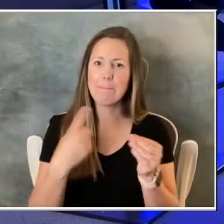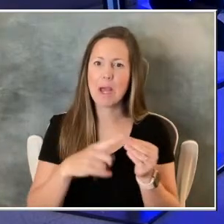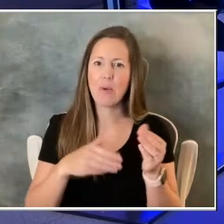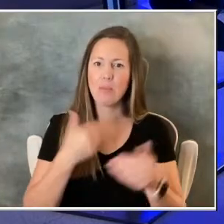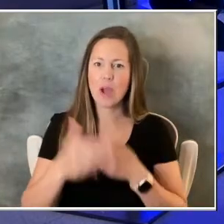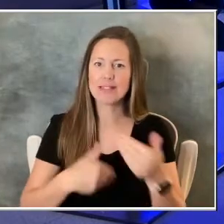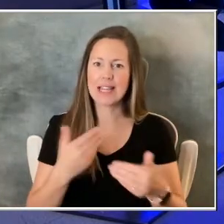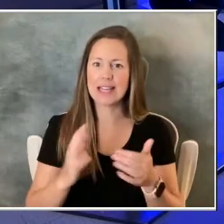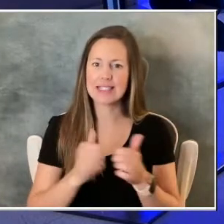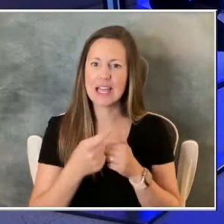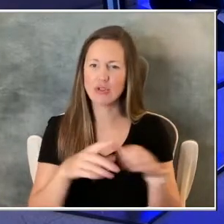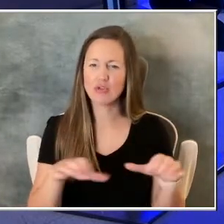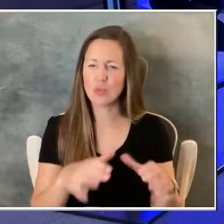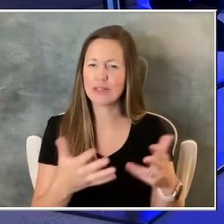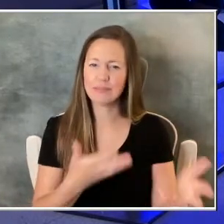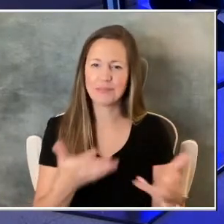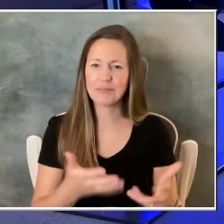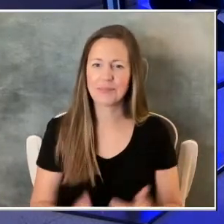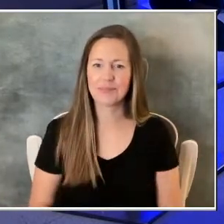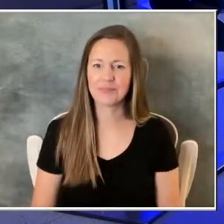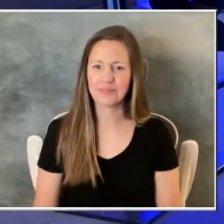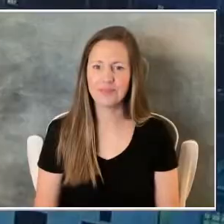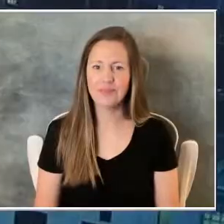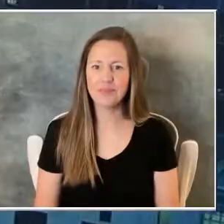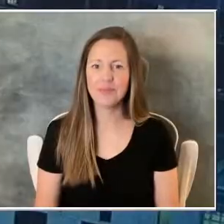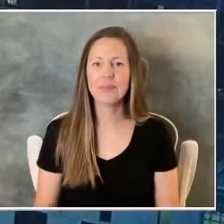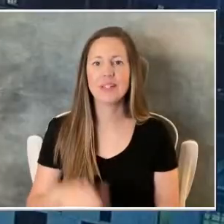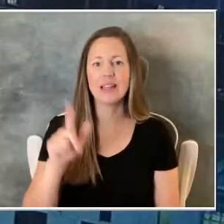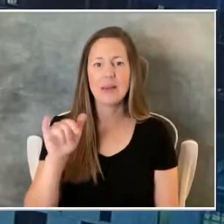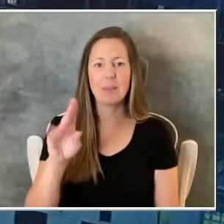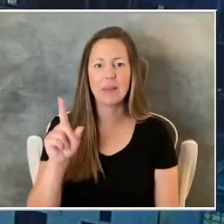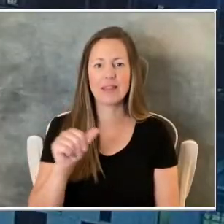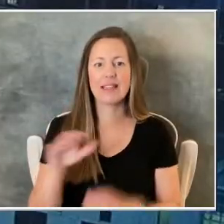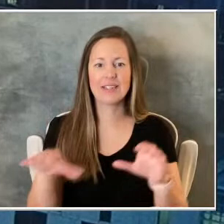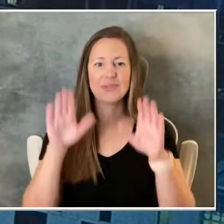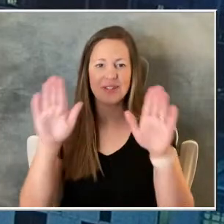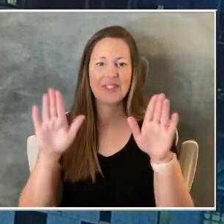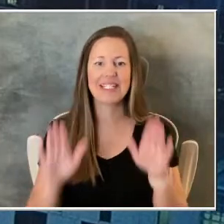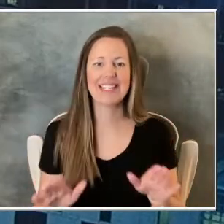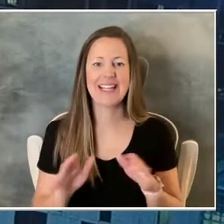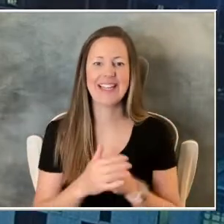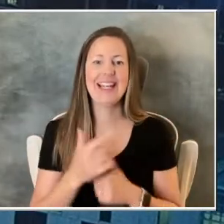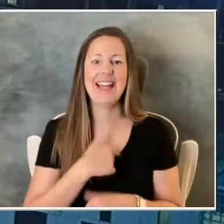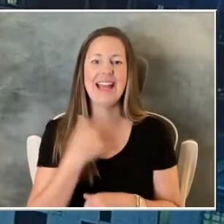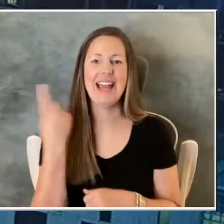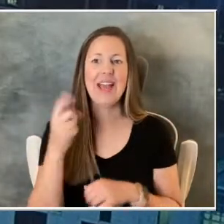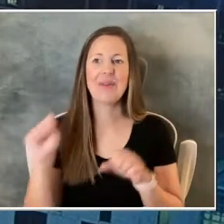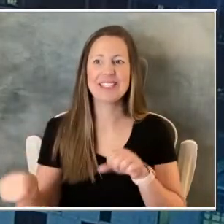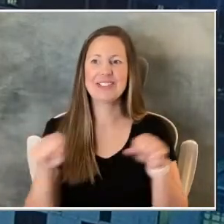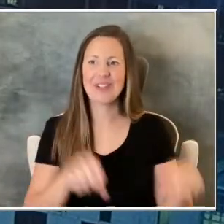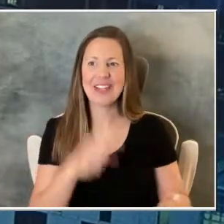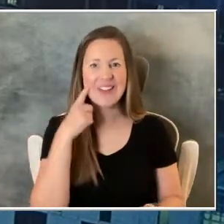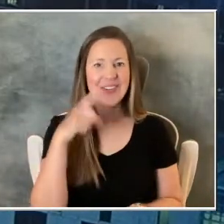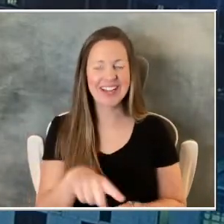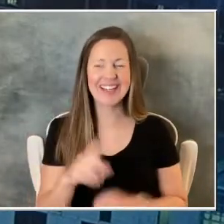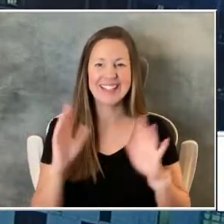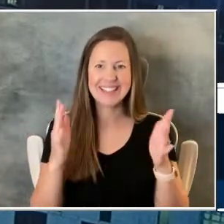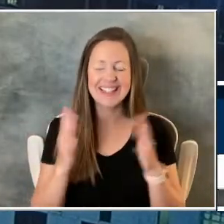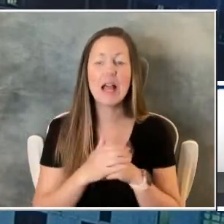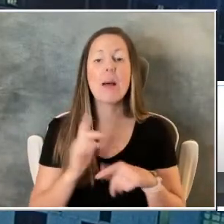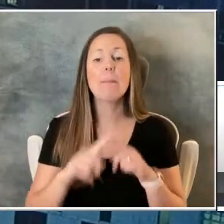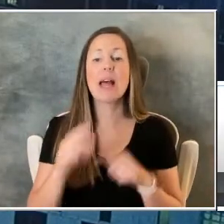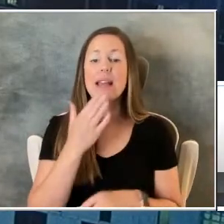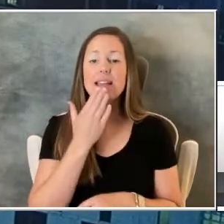what kind of advice you give other patients. I mean, Linda's doing fantastic. I'm just her biggest cheerleader over here. But diabetes can be really